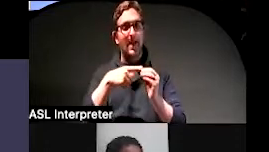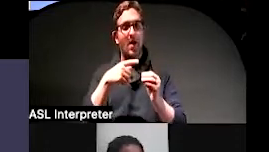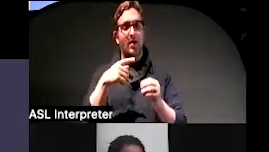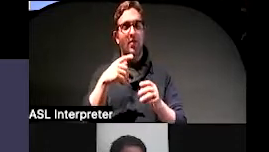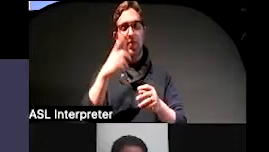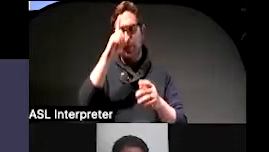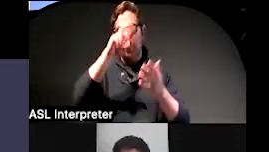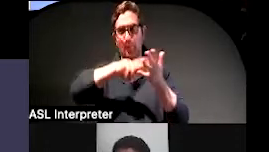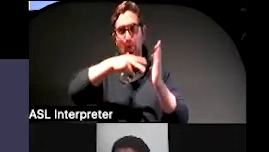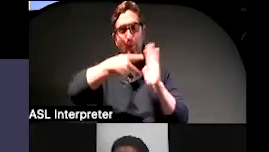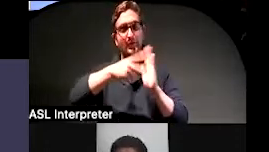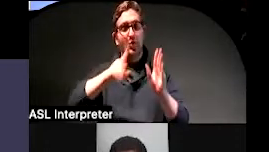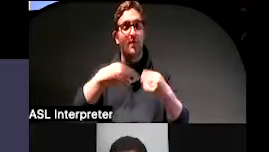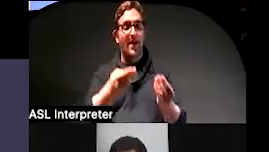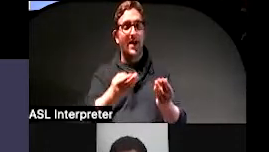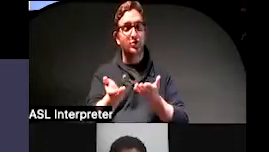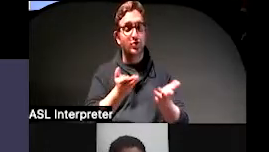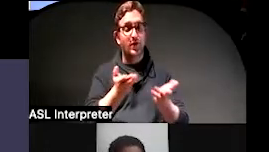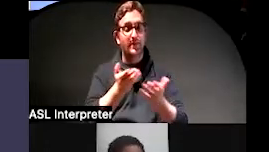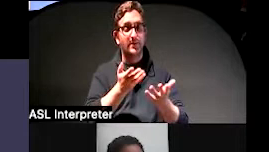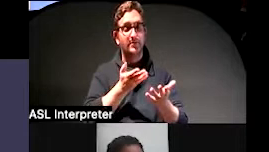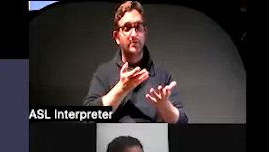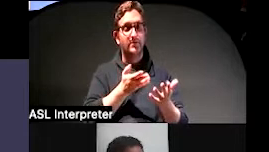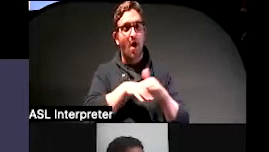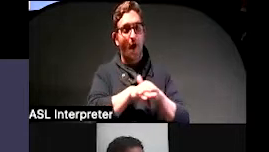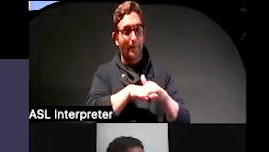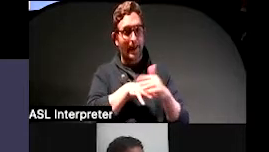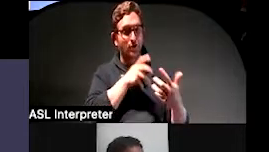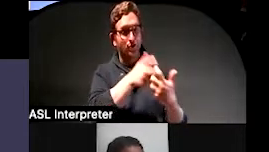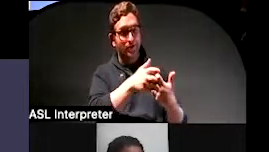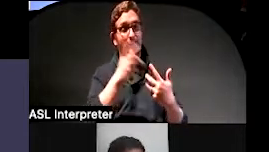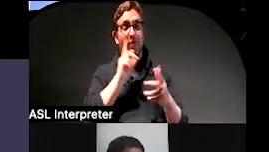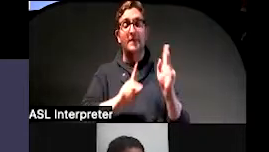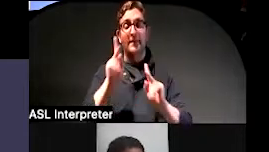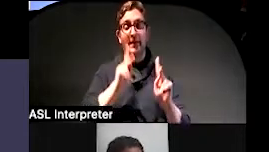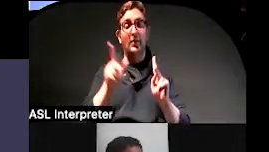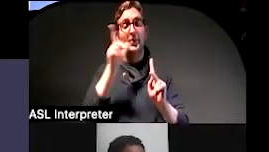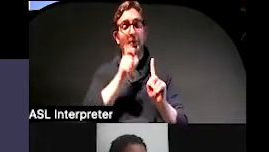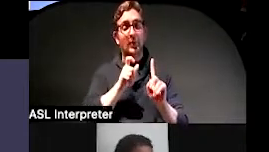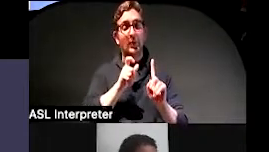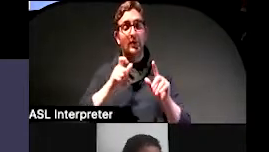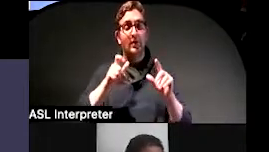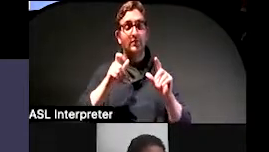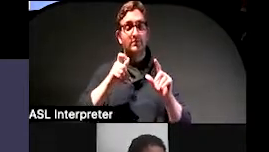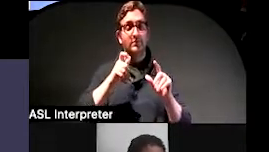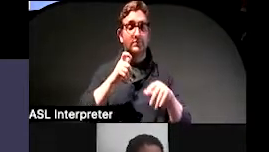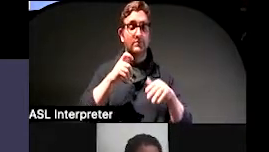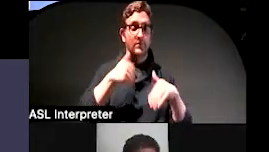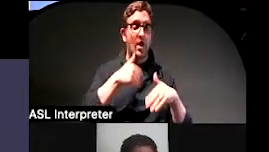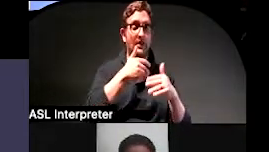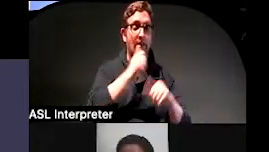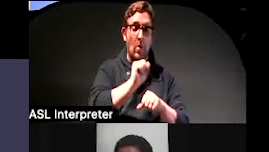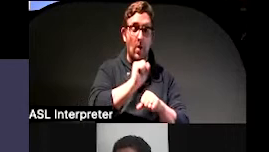intentionality of providing services and accommodations, excuse me, for individuals who are employed. And they don't always have to be high tech.